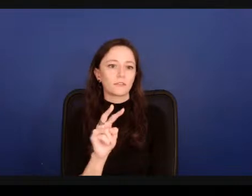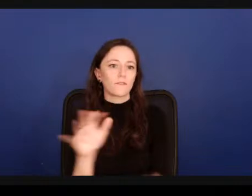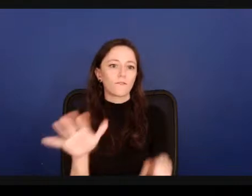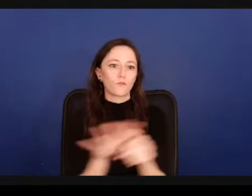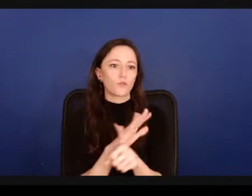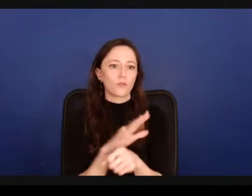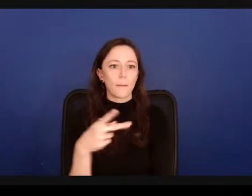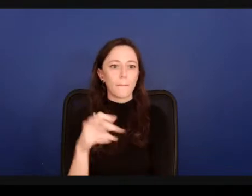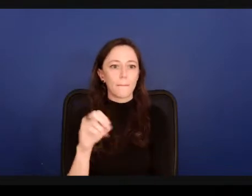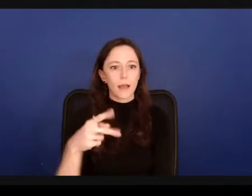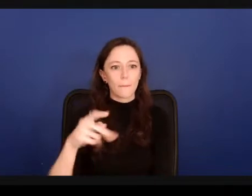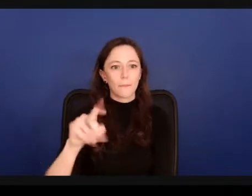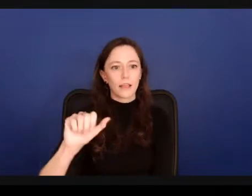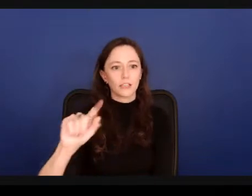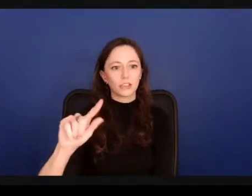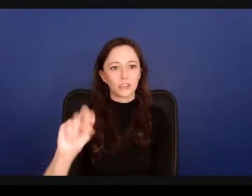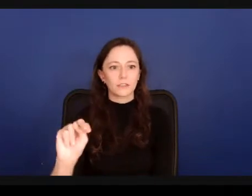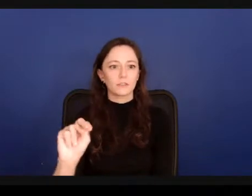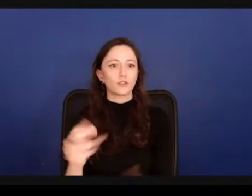for our purposes today.